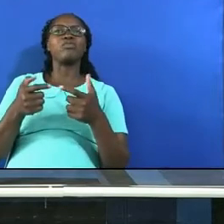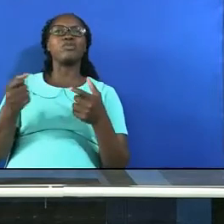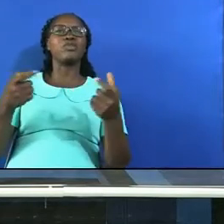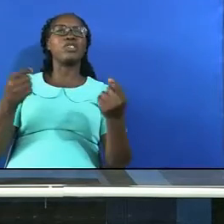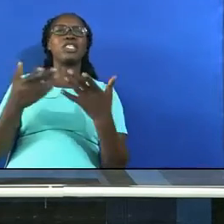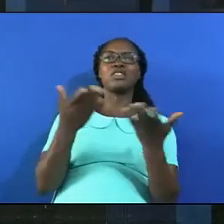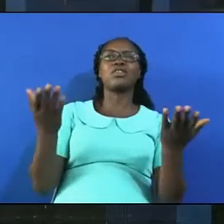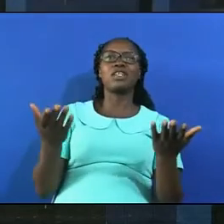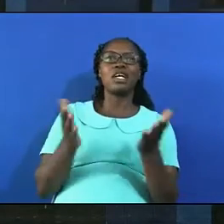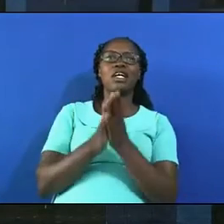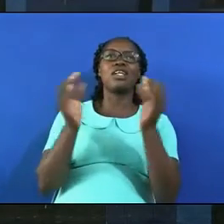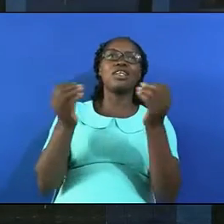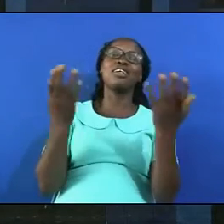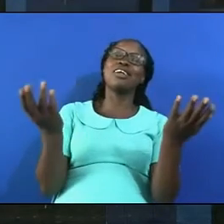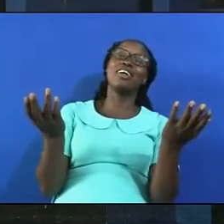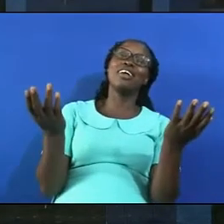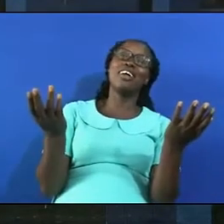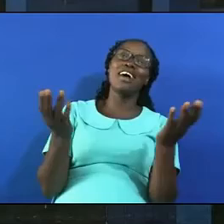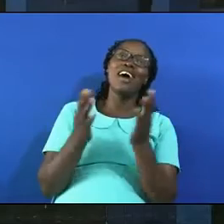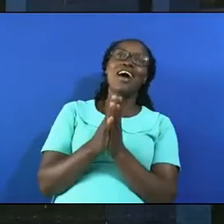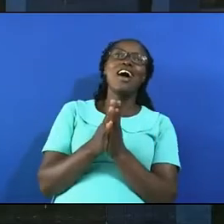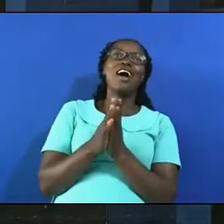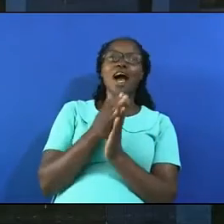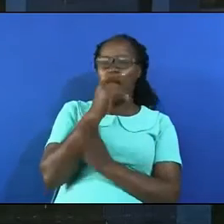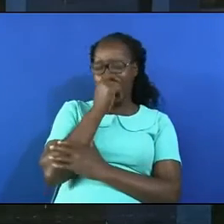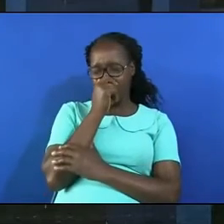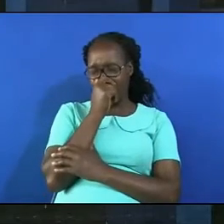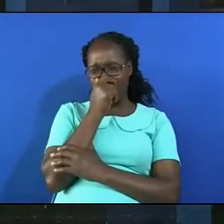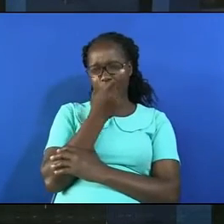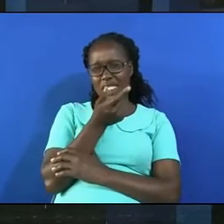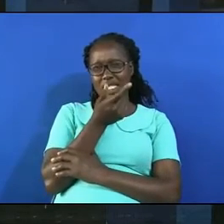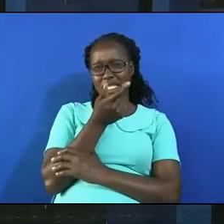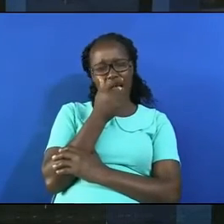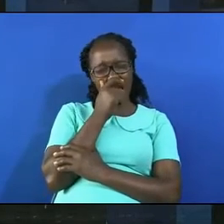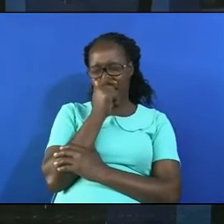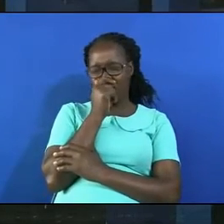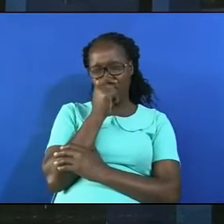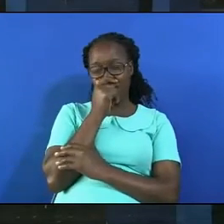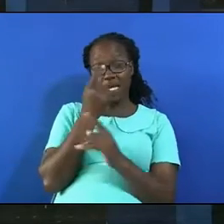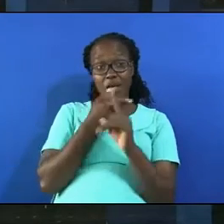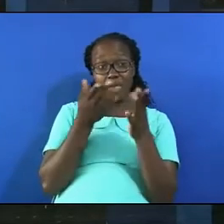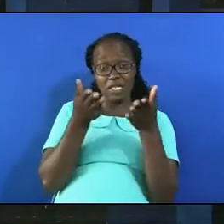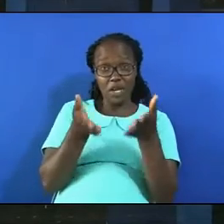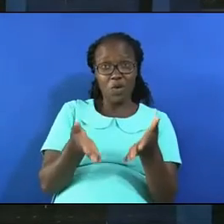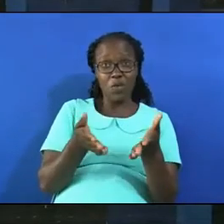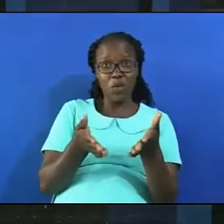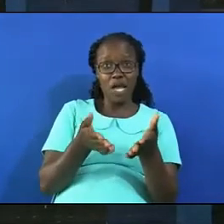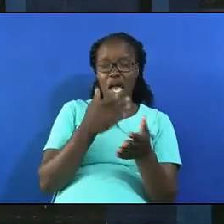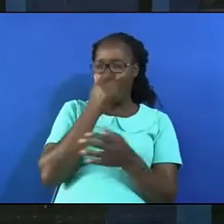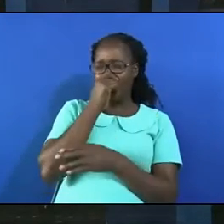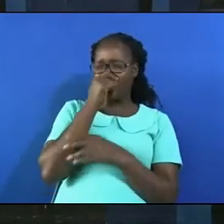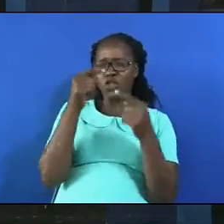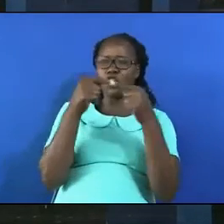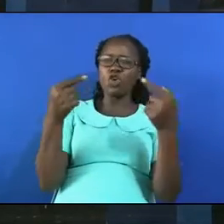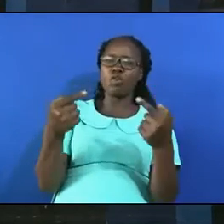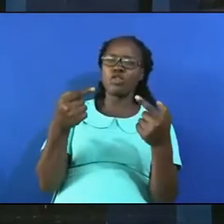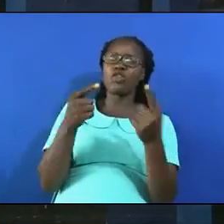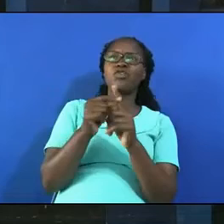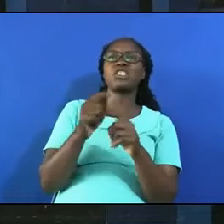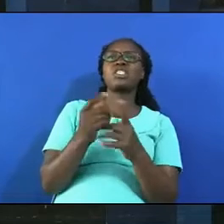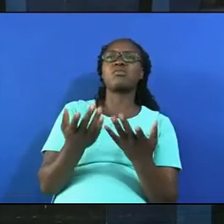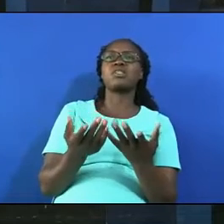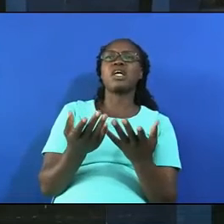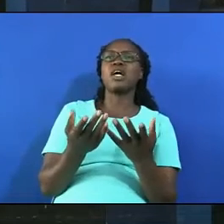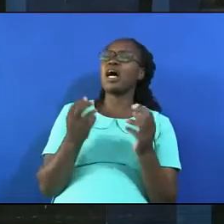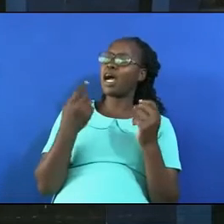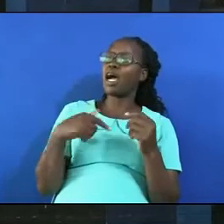you. Hallelujah. And he says, I wish. But here we are wishing the opposite of scripture.